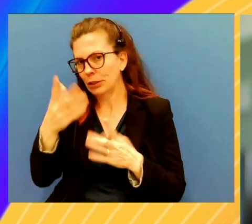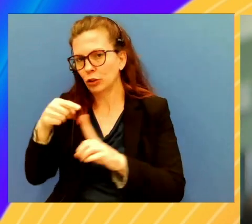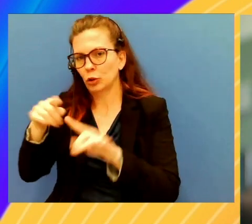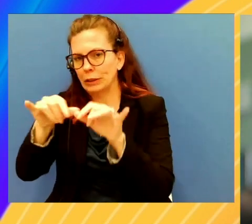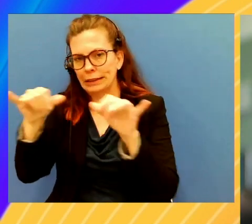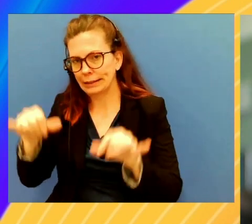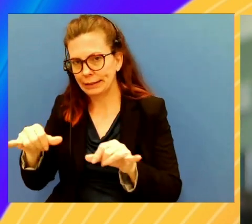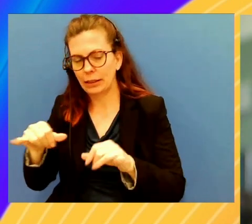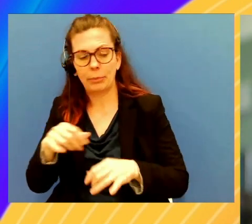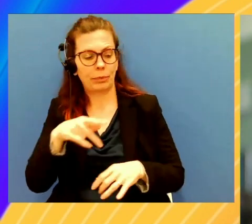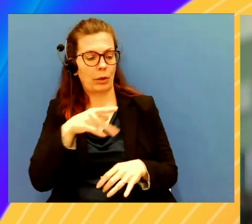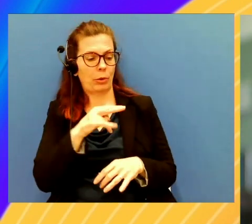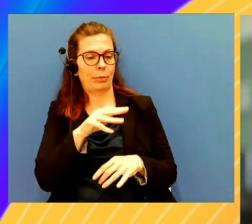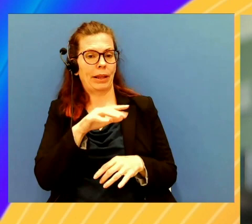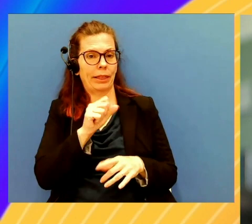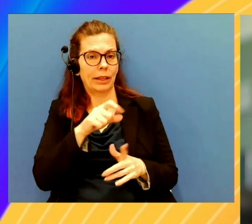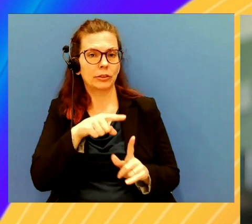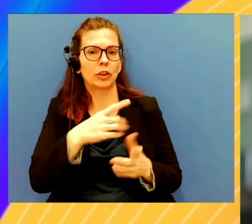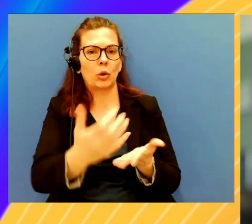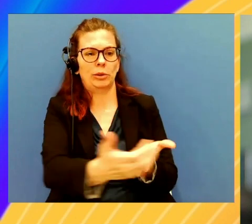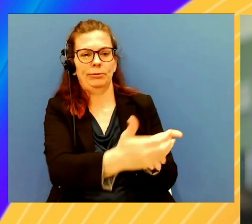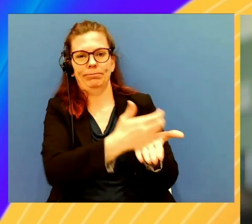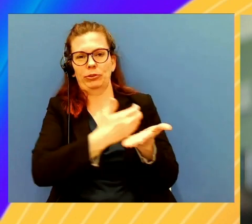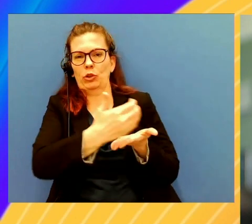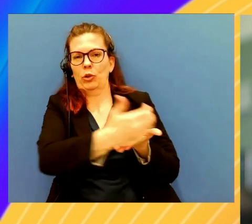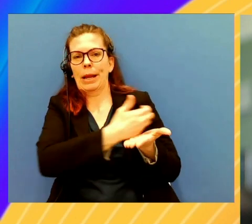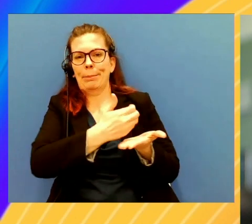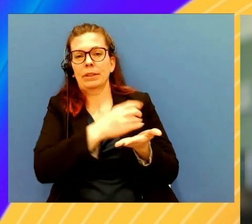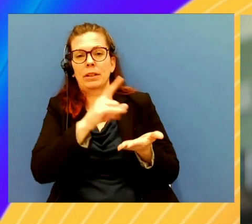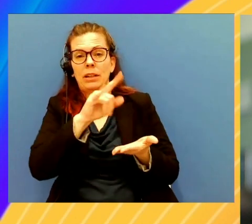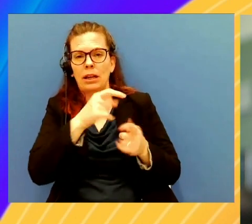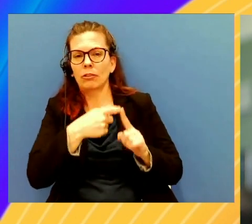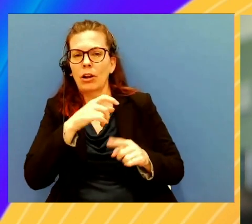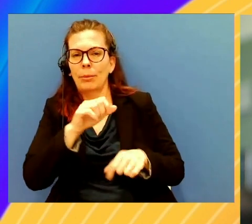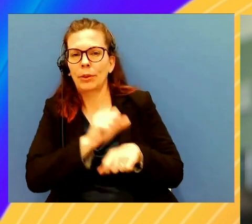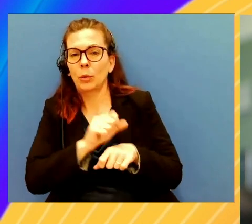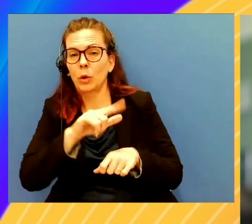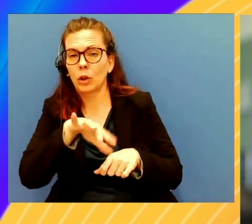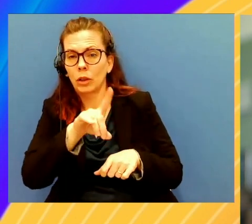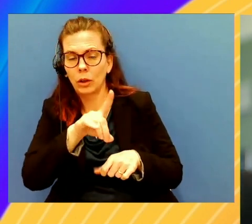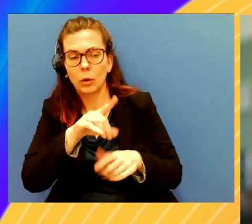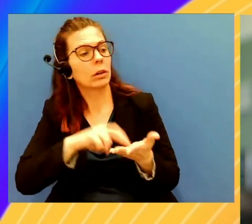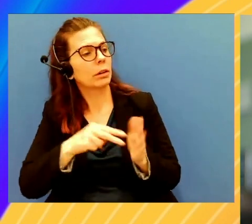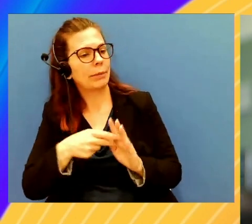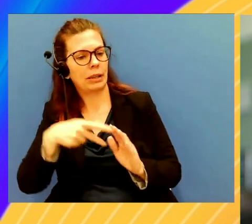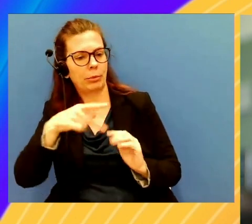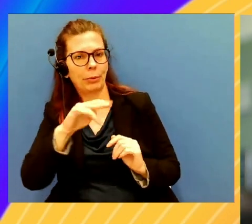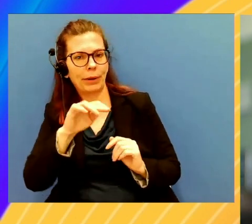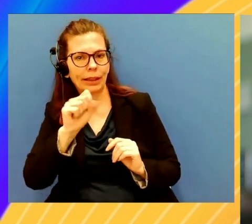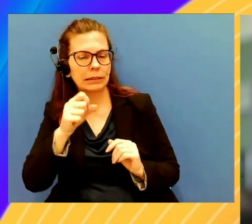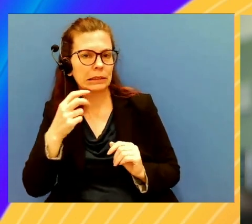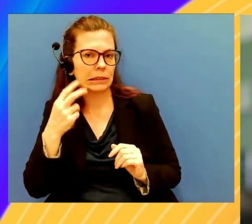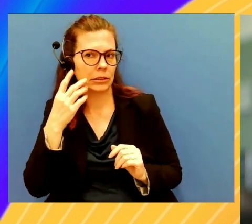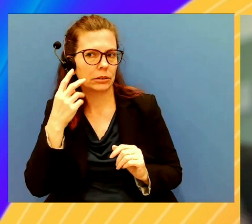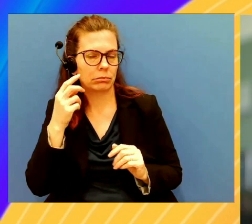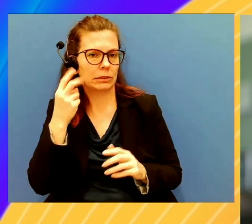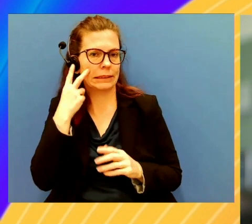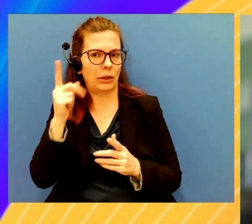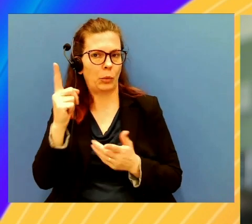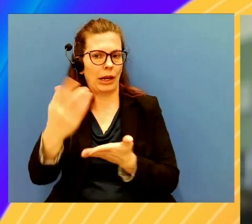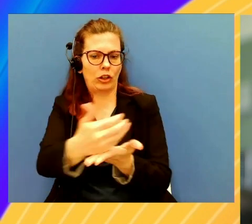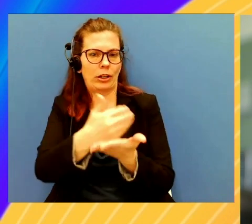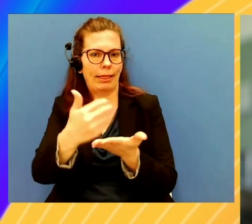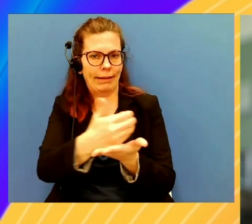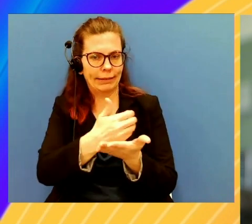whereas Prometheus goes and scrapes data from workloads. So what that means is Prometheus needs to know where to go scrape, and Prometheus